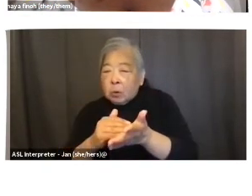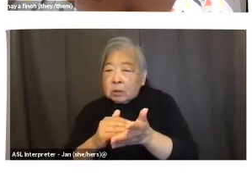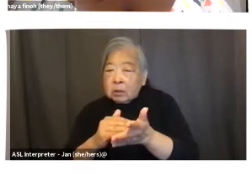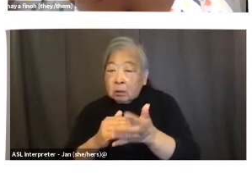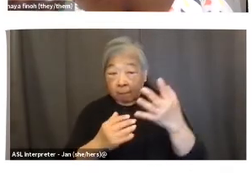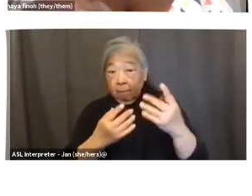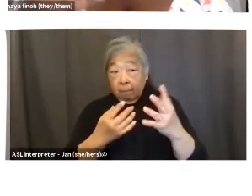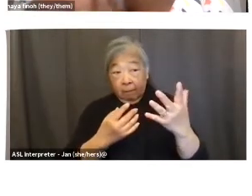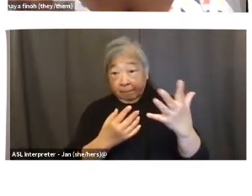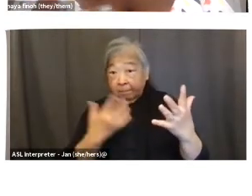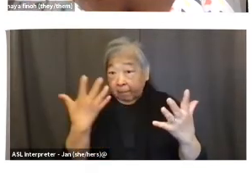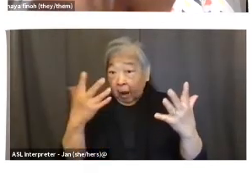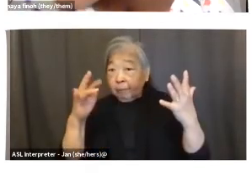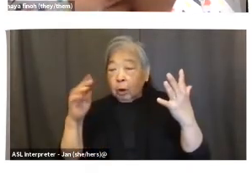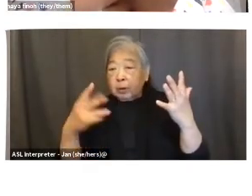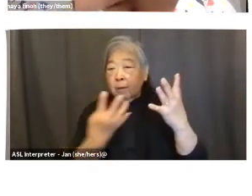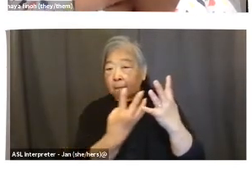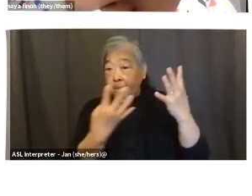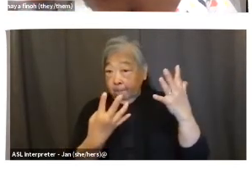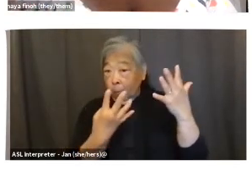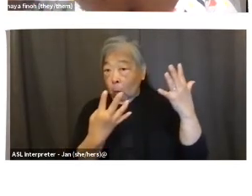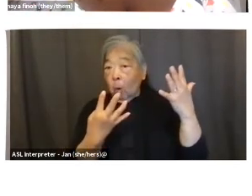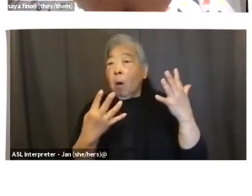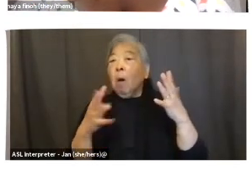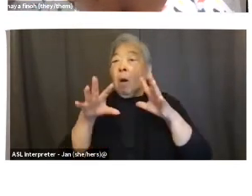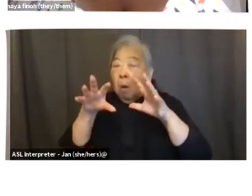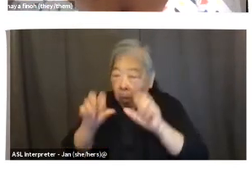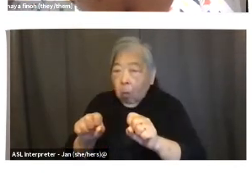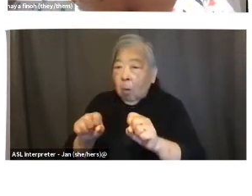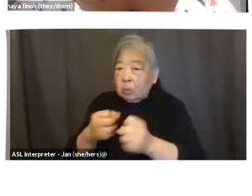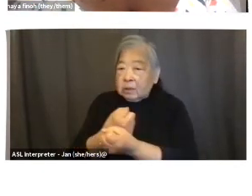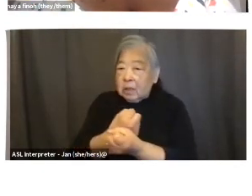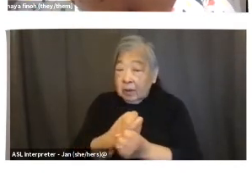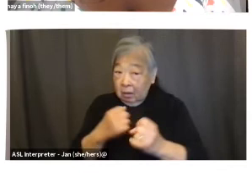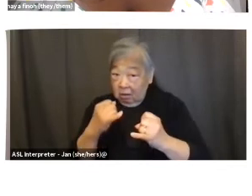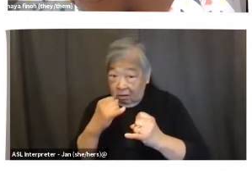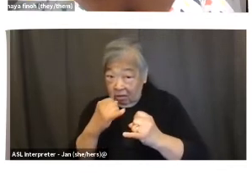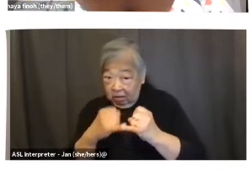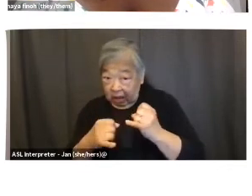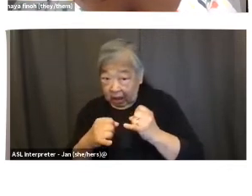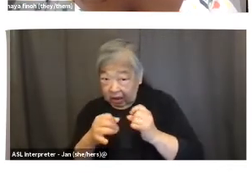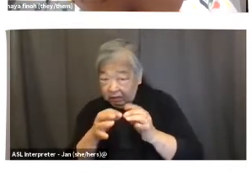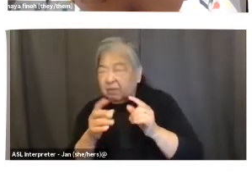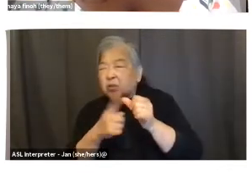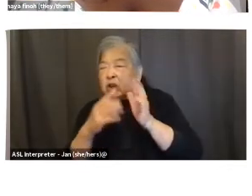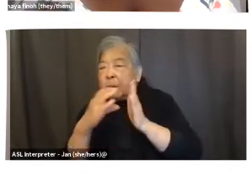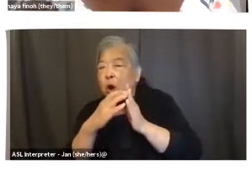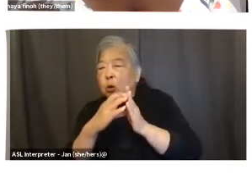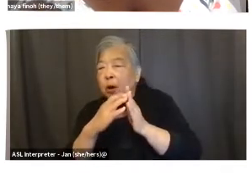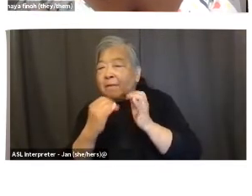5 tribes, 4 of the 5 nations, rather. I also find the last sentence of the first paragraph really